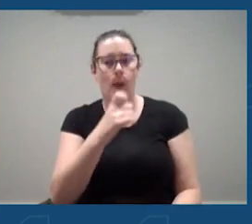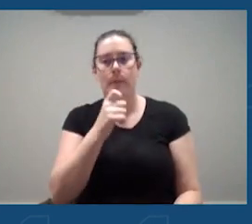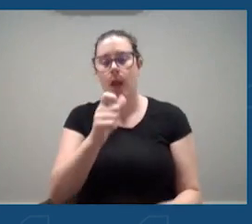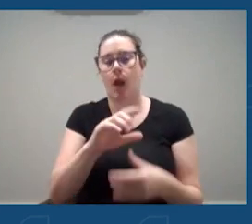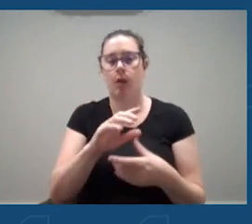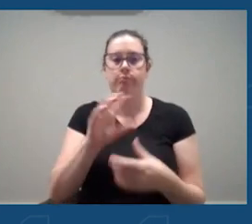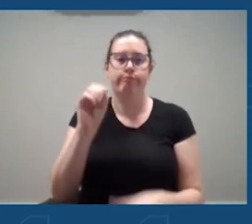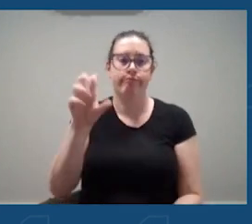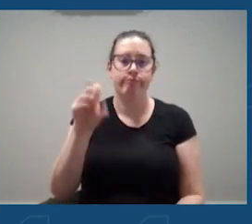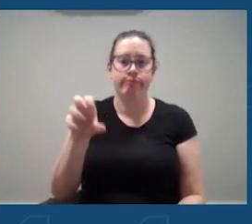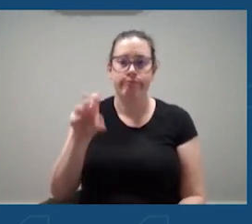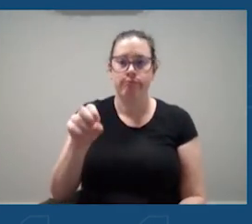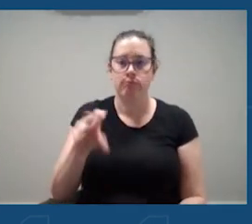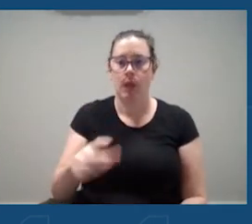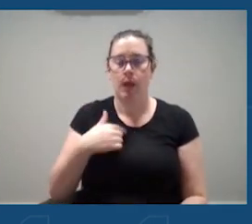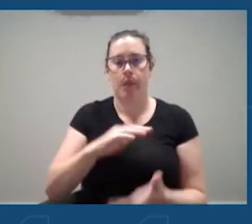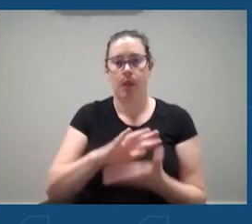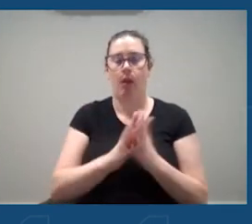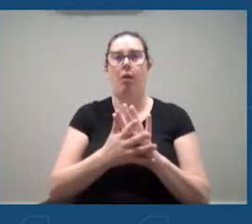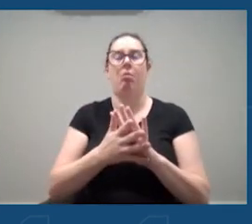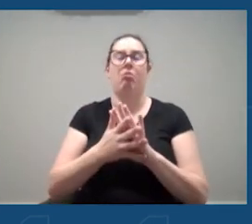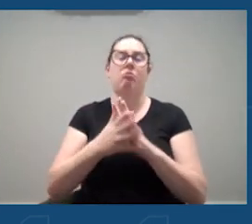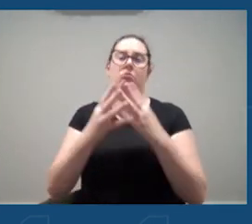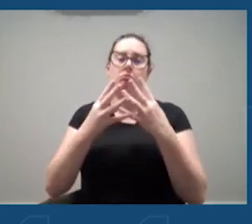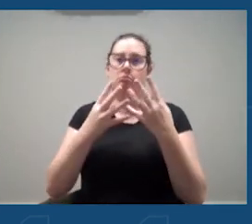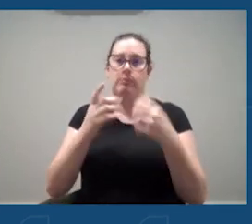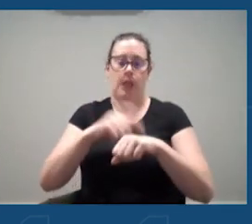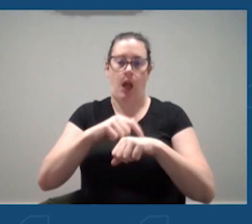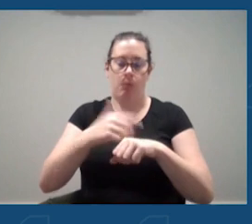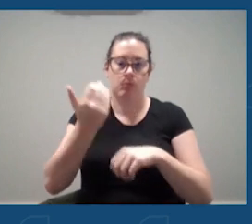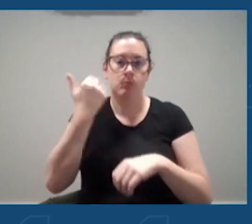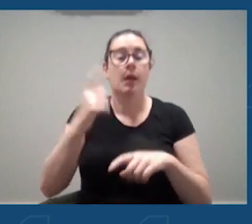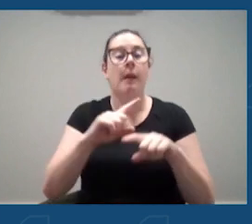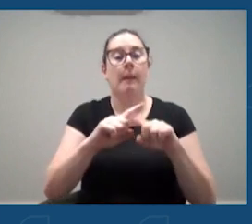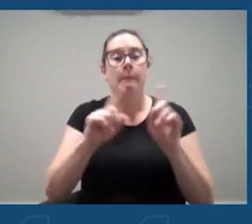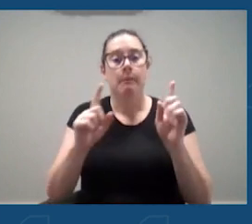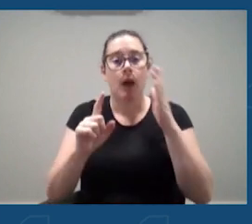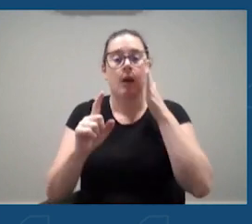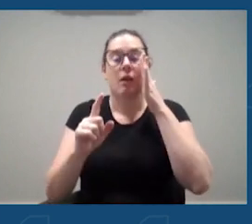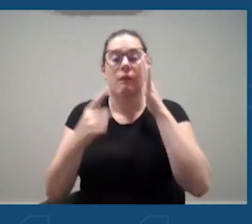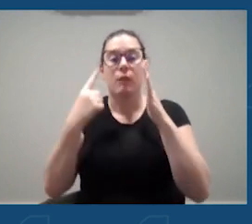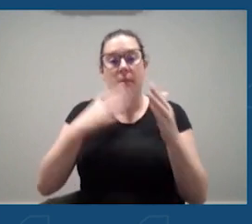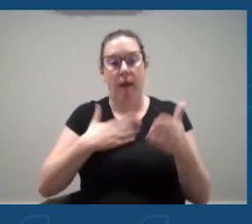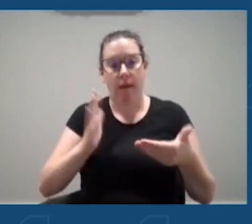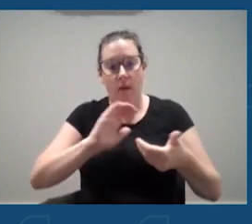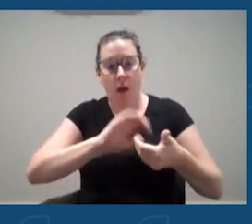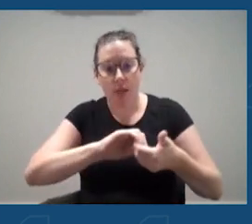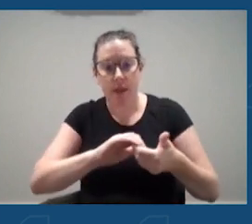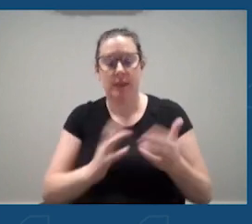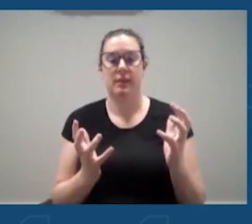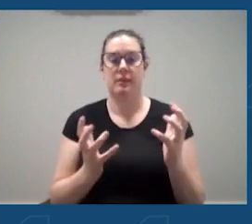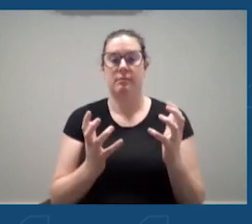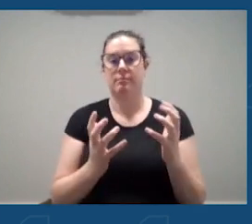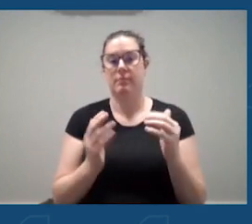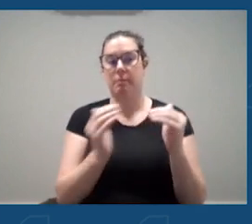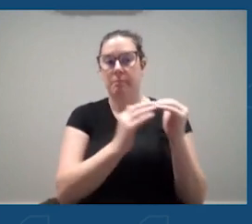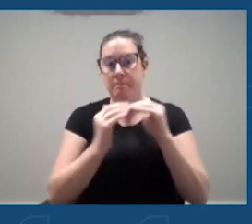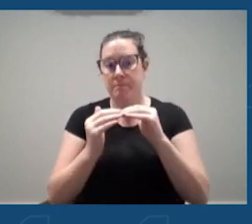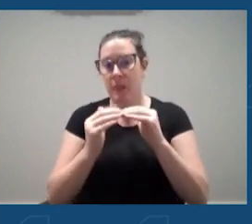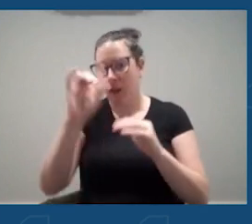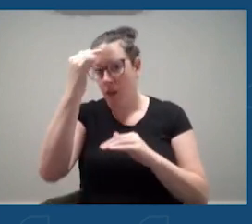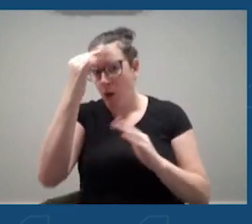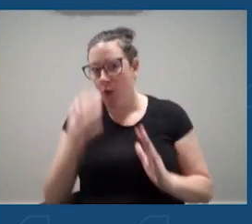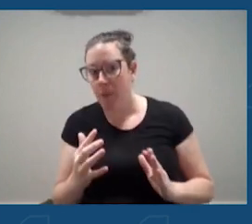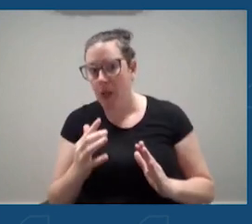you only get into trouble. But mostly to my colleagues and partners in government who stood by us and did the right thing when it was